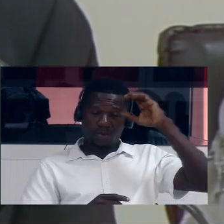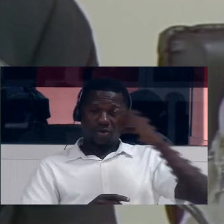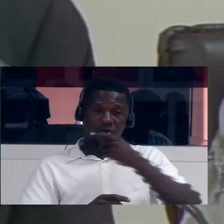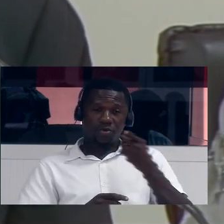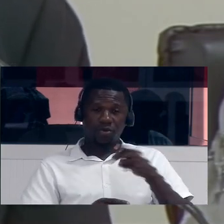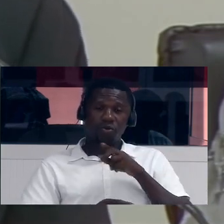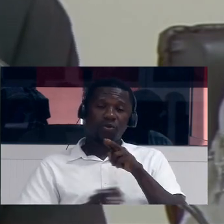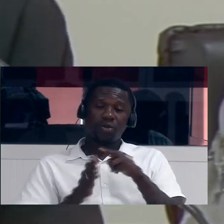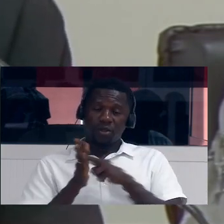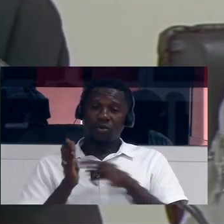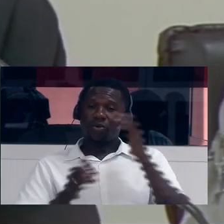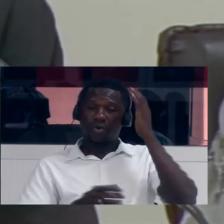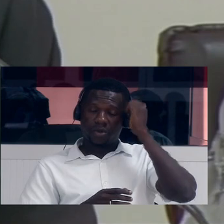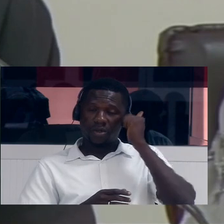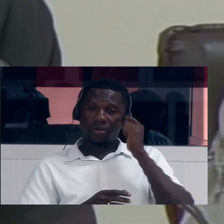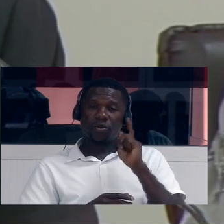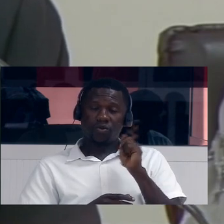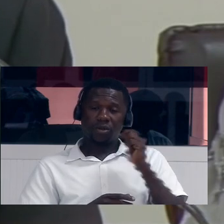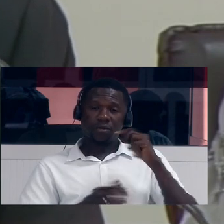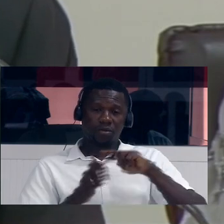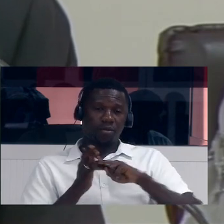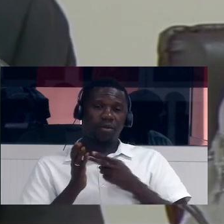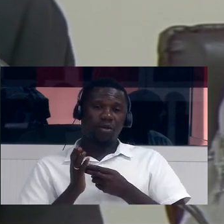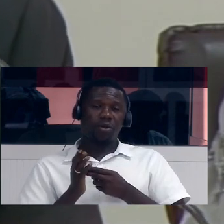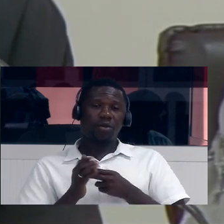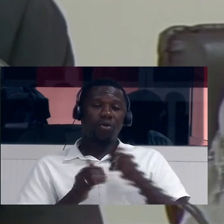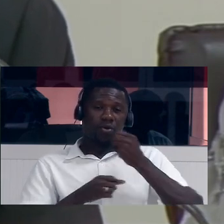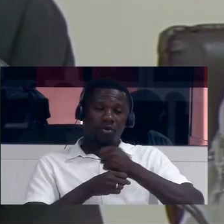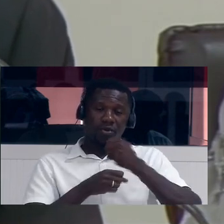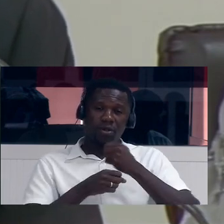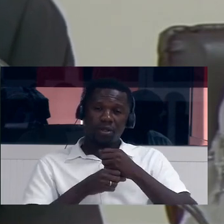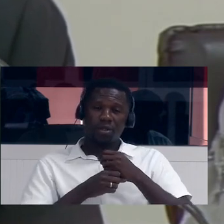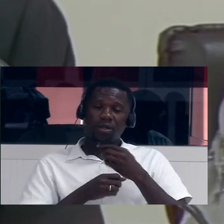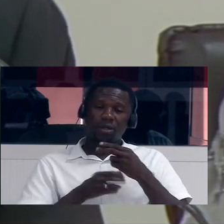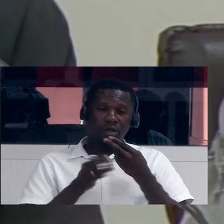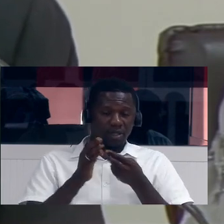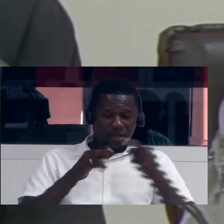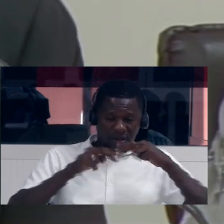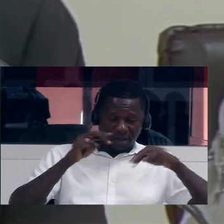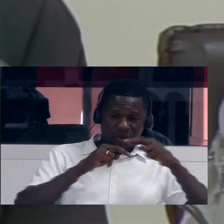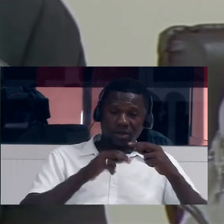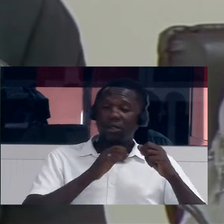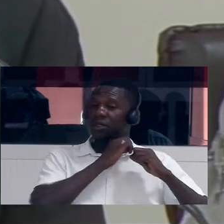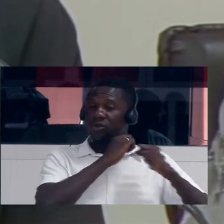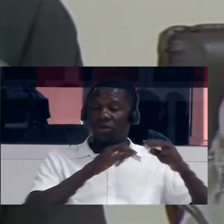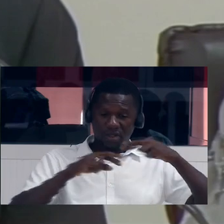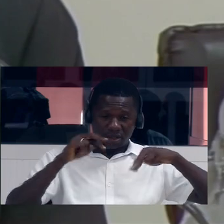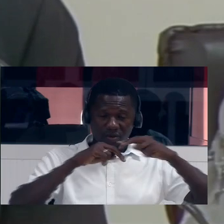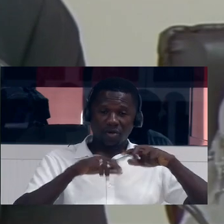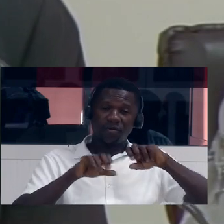you need to understand what it is. To create an impartial record, historical record